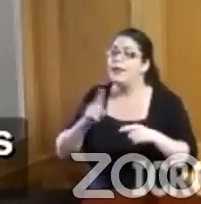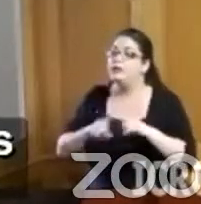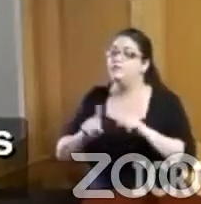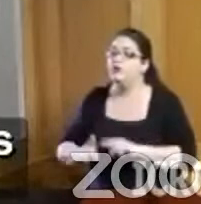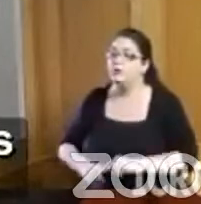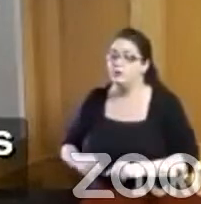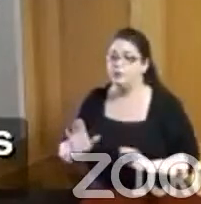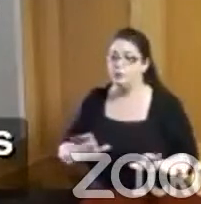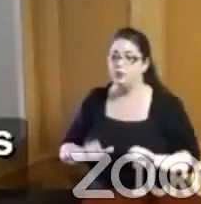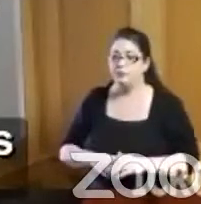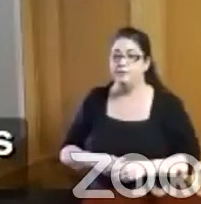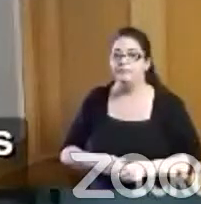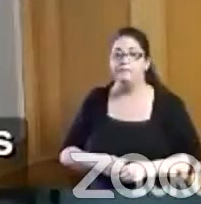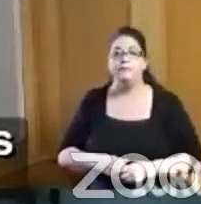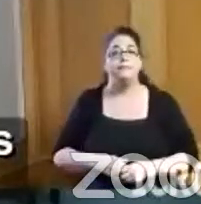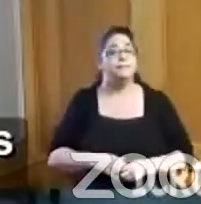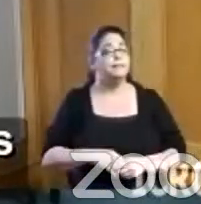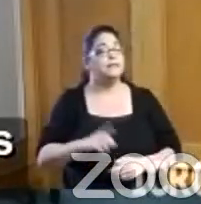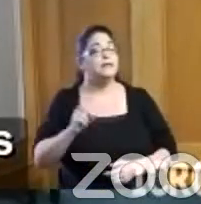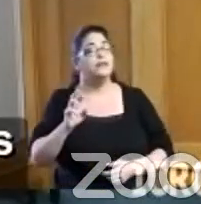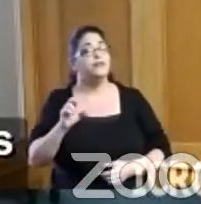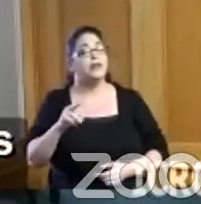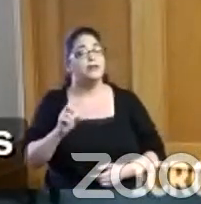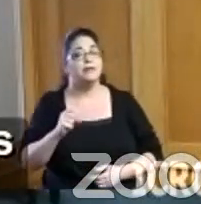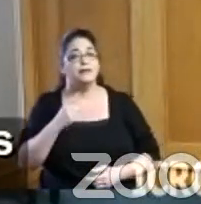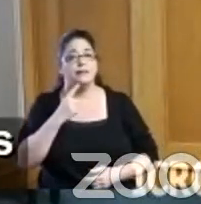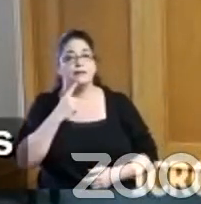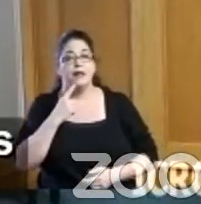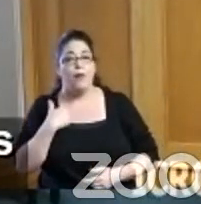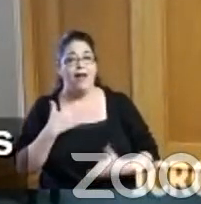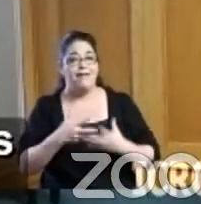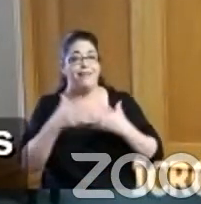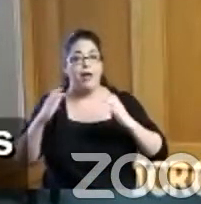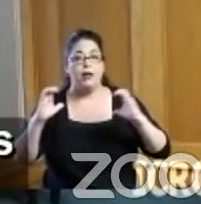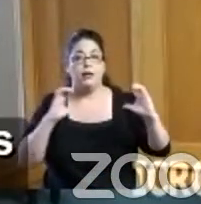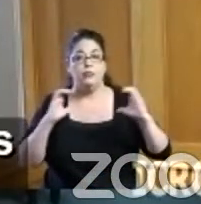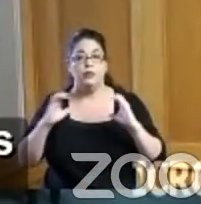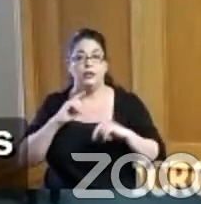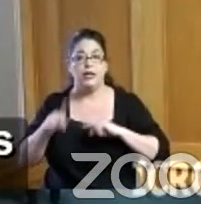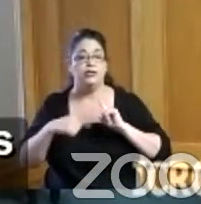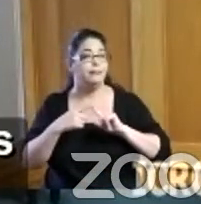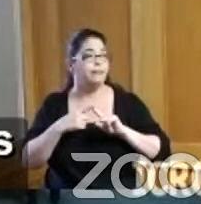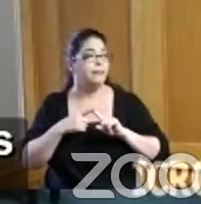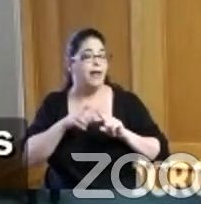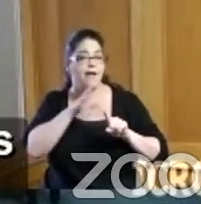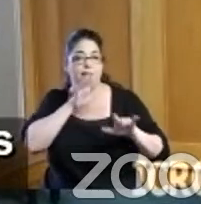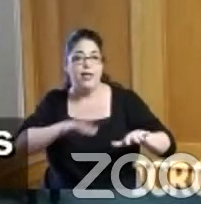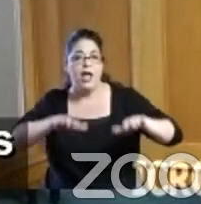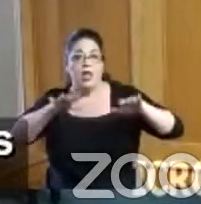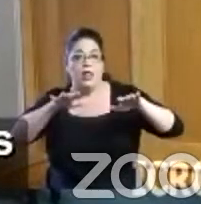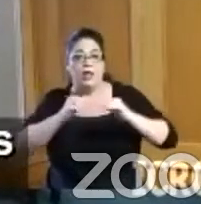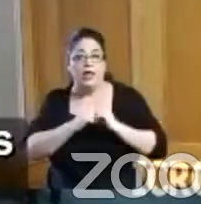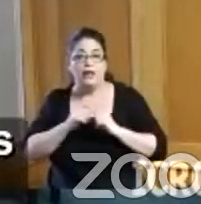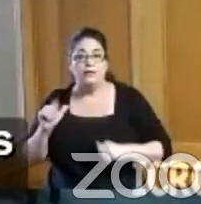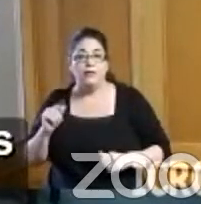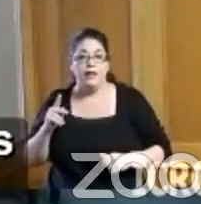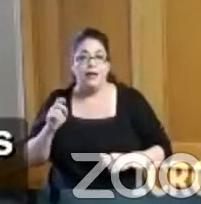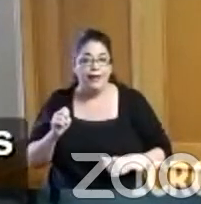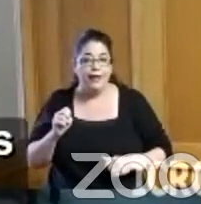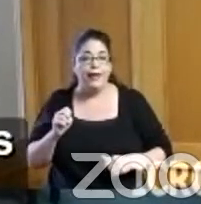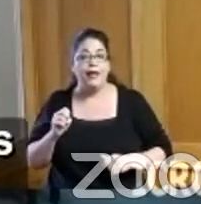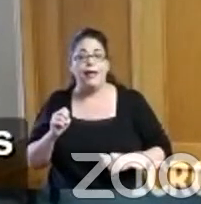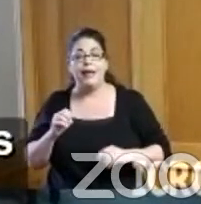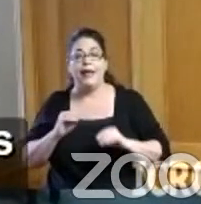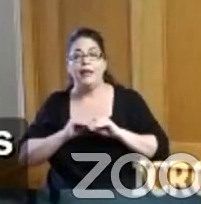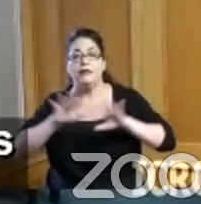Any additional discussion? Yeah, I think, correct me if I'm wrong, but we got a lot of communications about flooding into a lake and then into